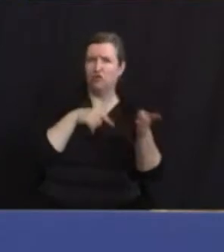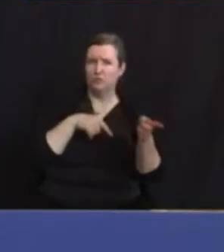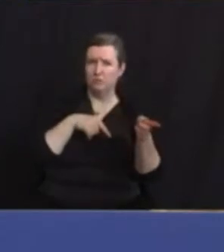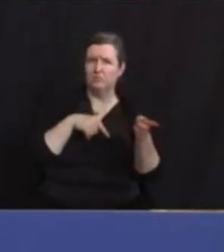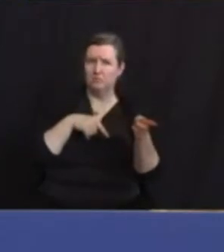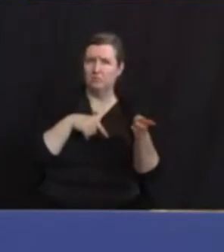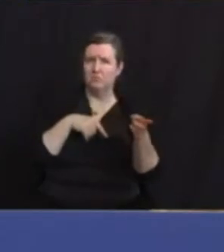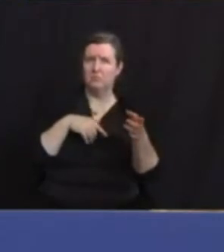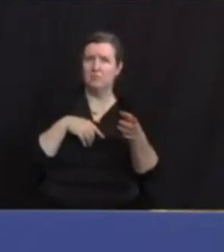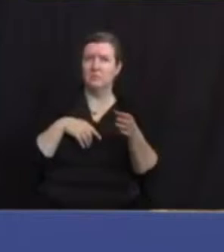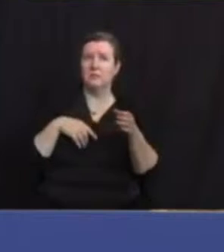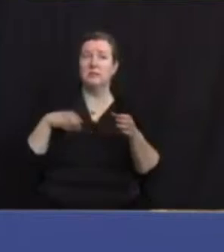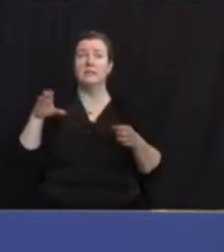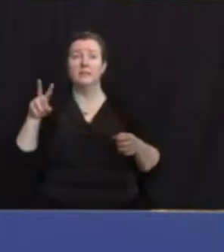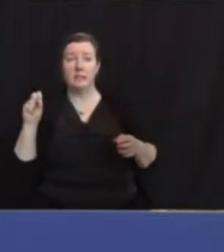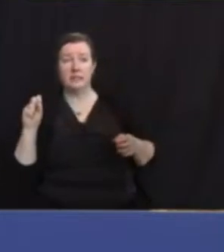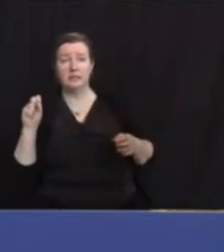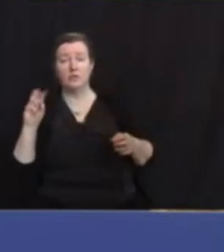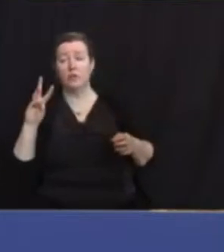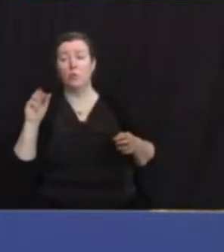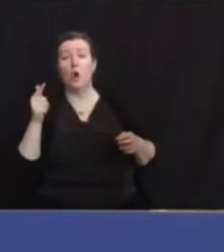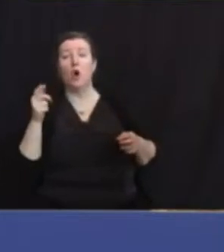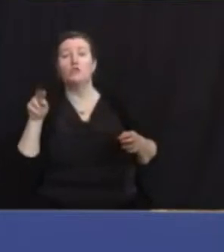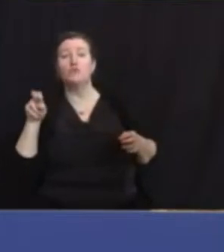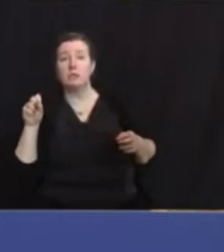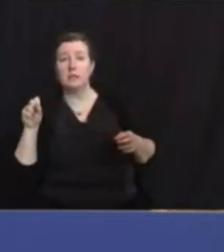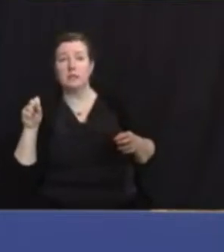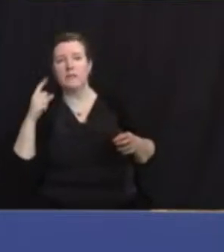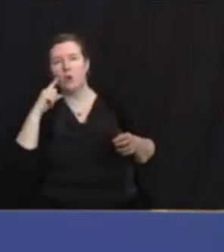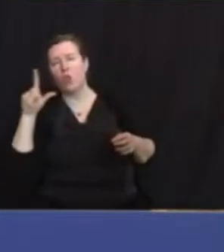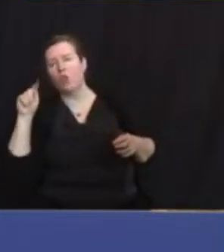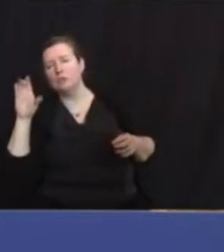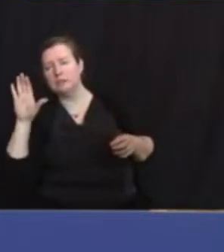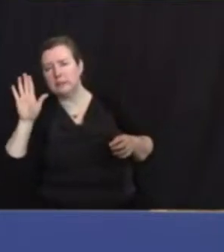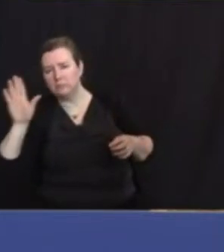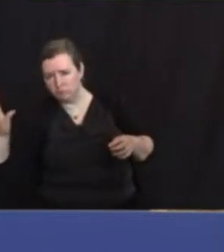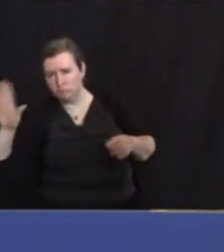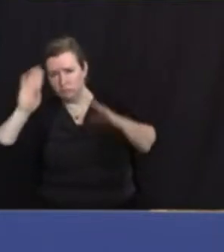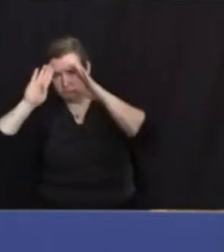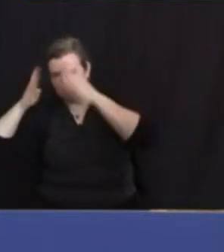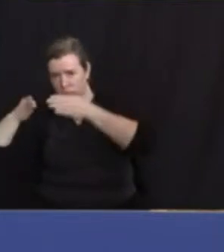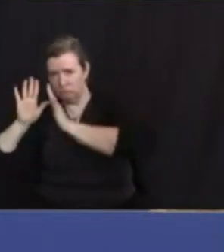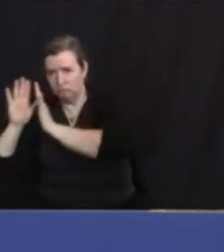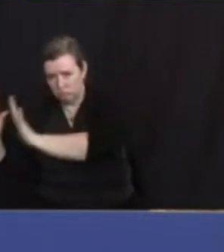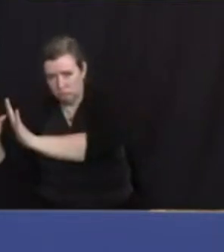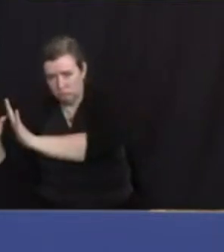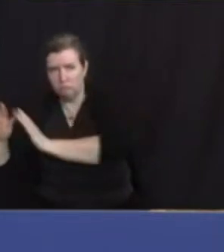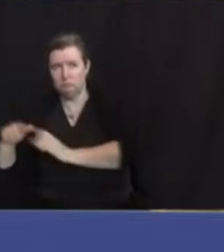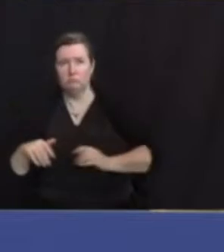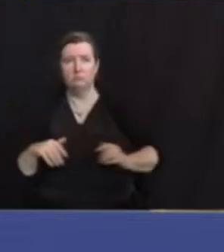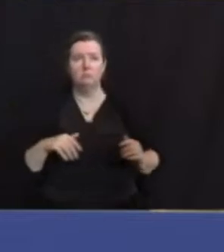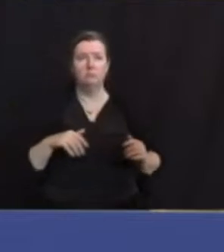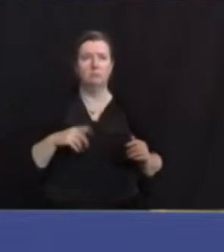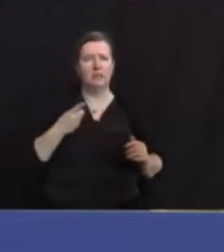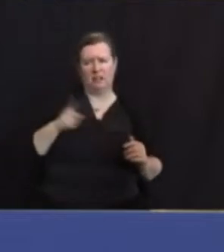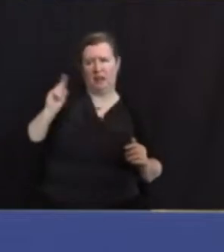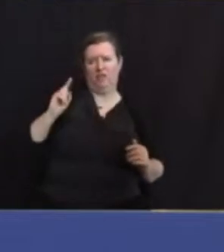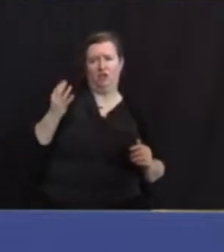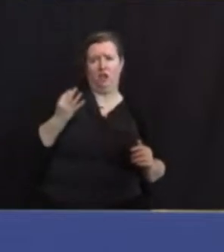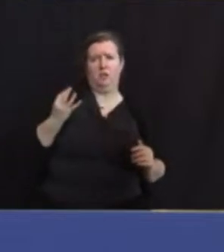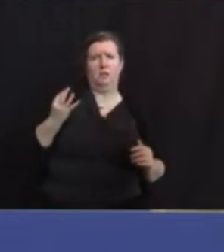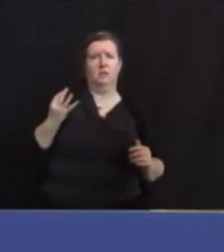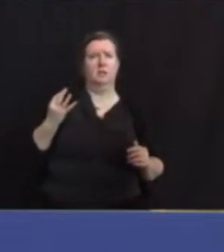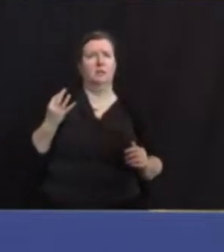Walgreens administered long-term care programs. A week ago, Friday, in fact,